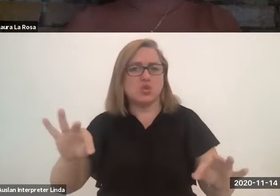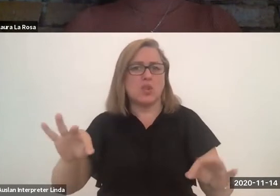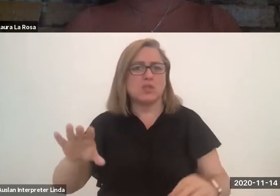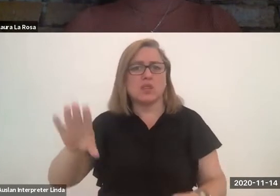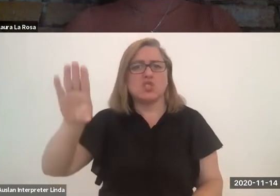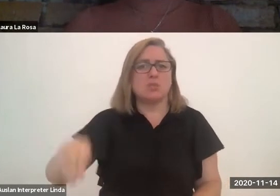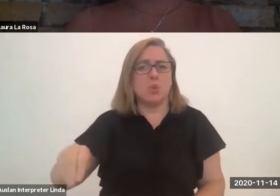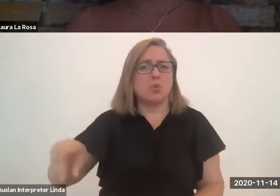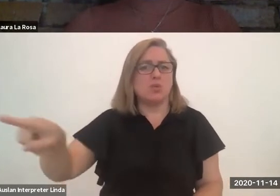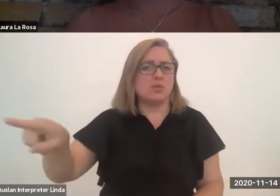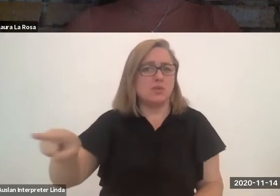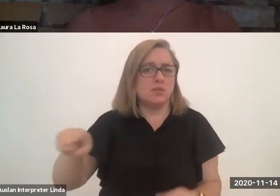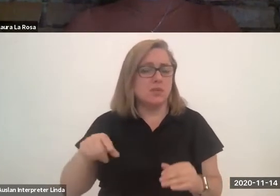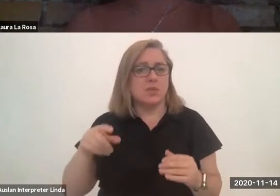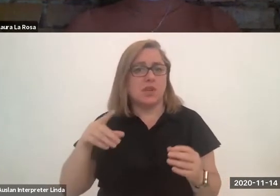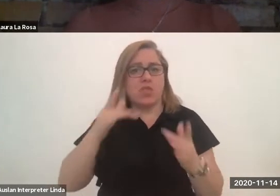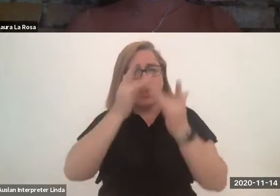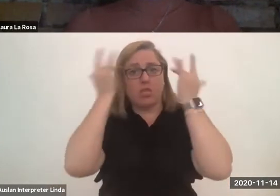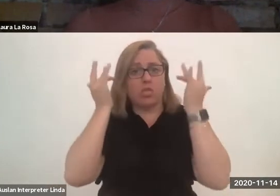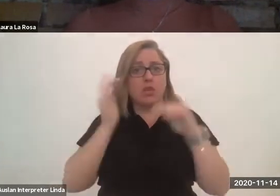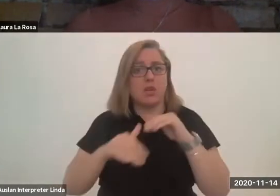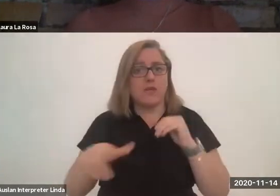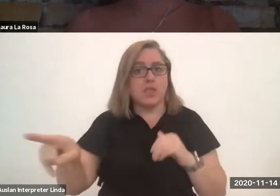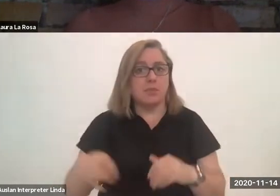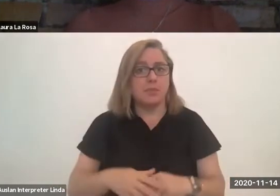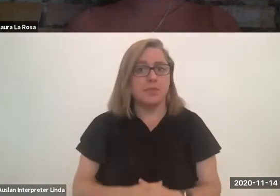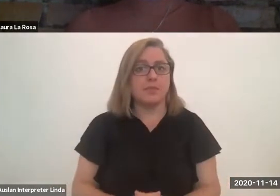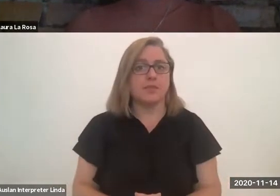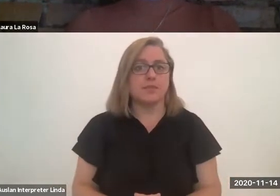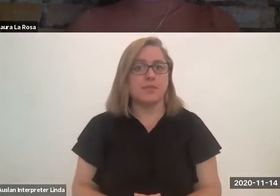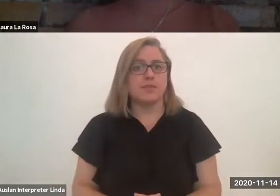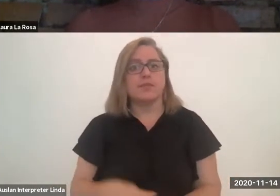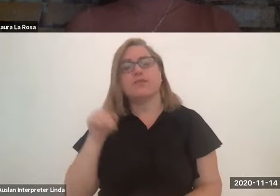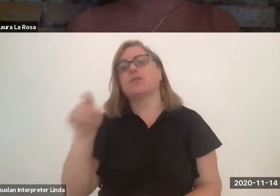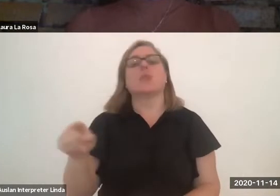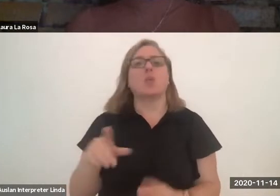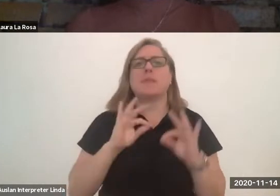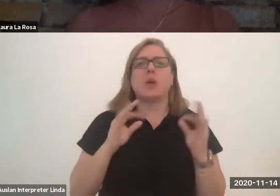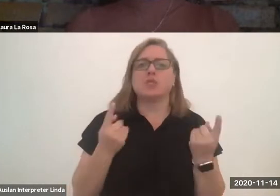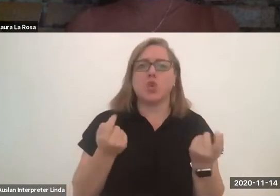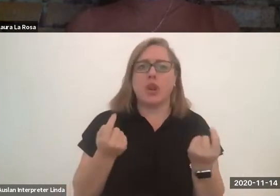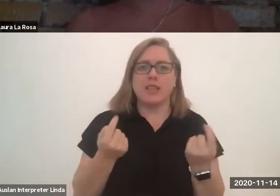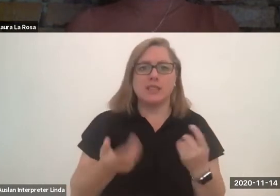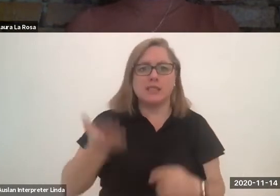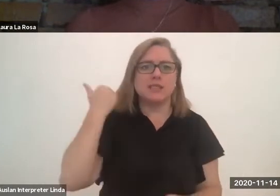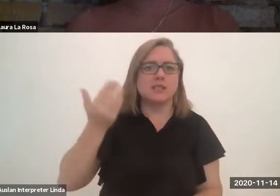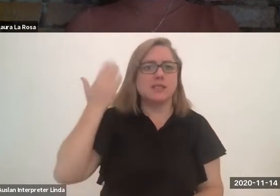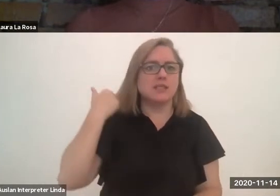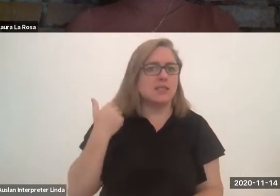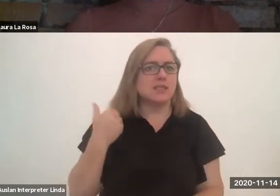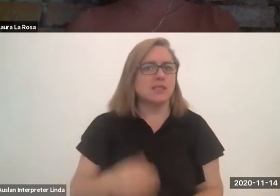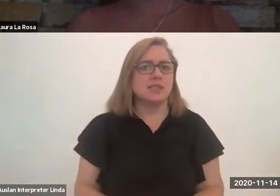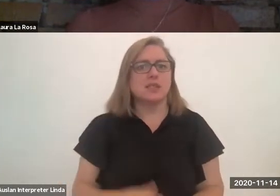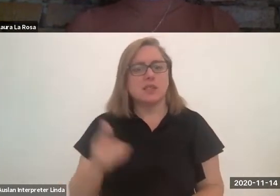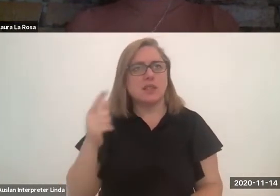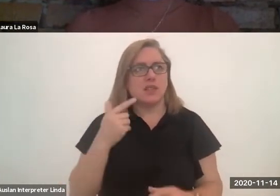them and forget about them. But that wasn't as easy to do until I had